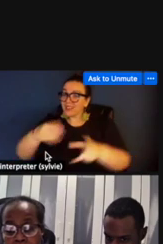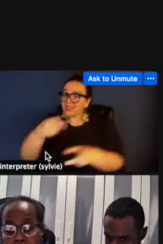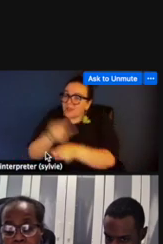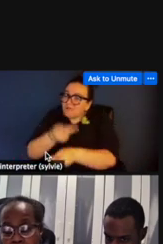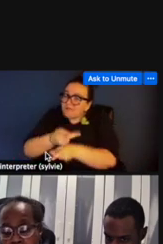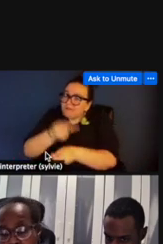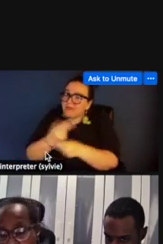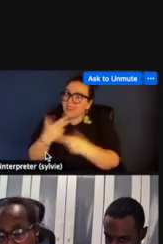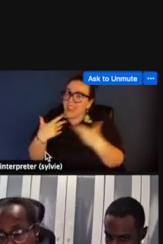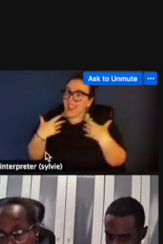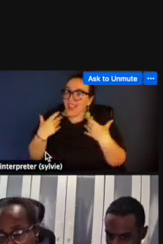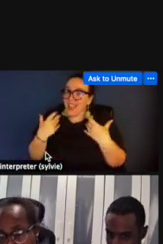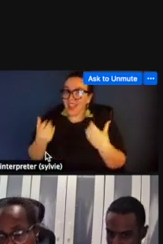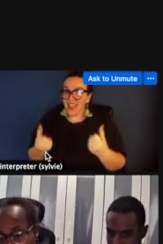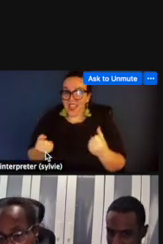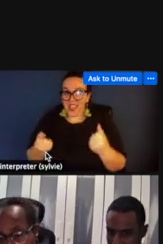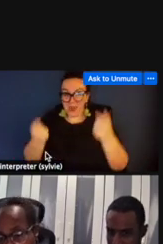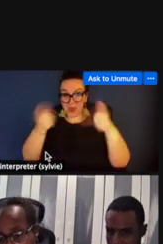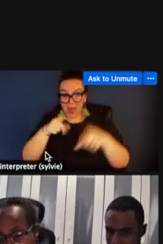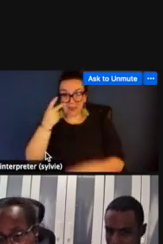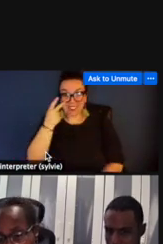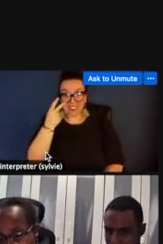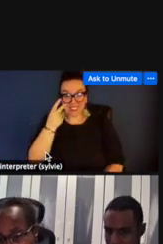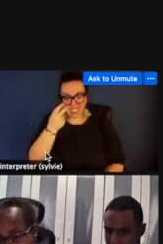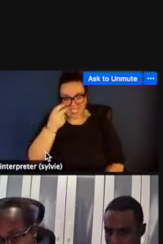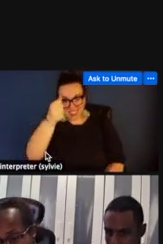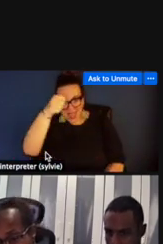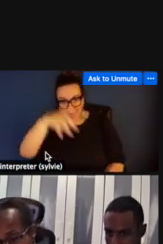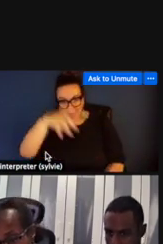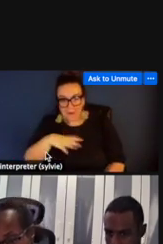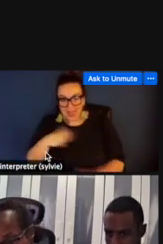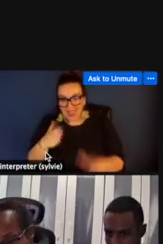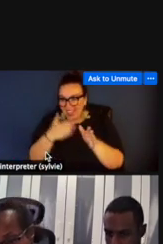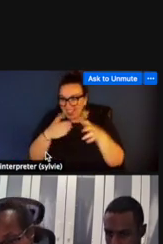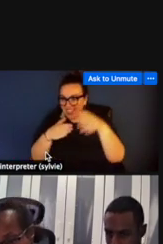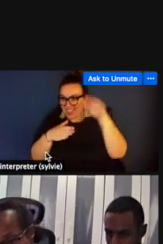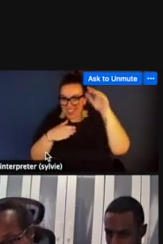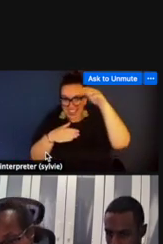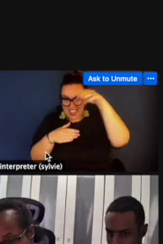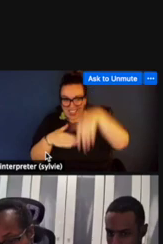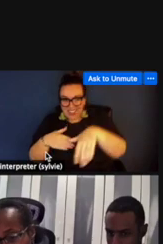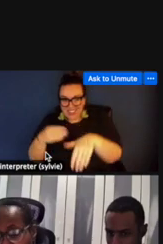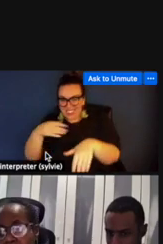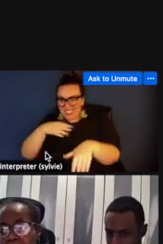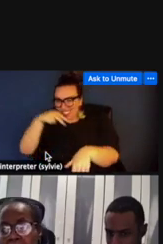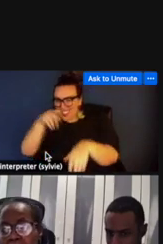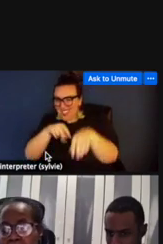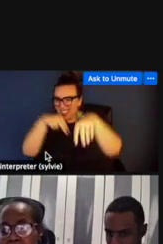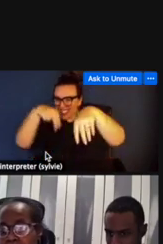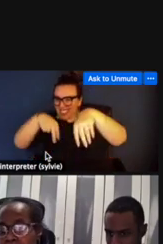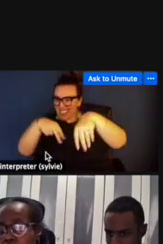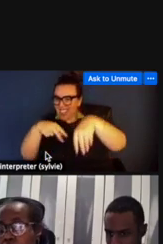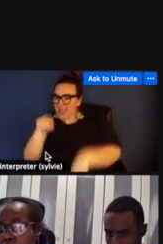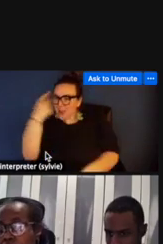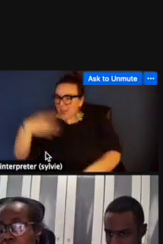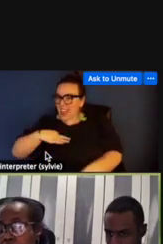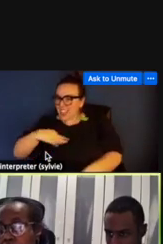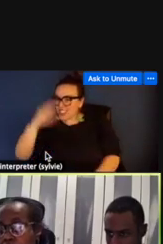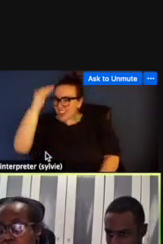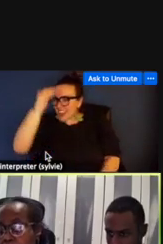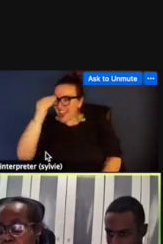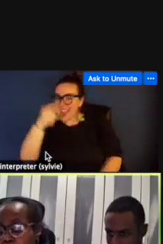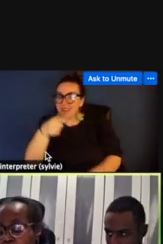what happens is, you see the gentleman right there standing next to the elephant with the cap on, the black? He is actually